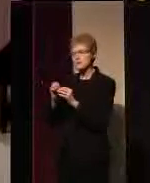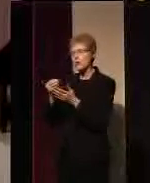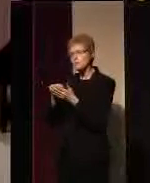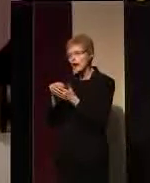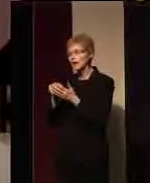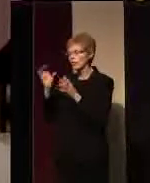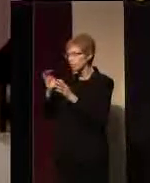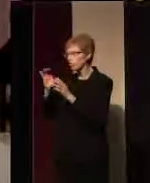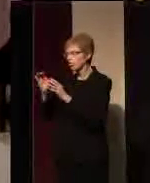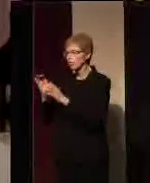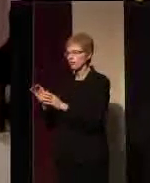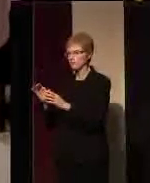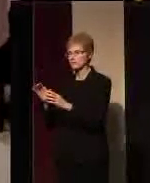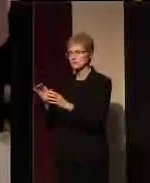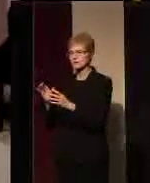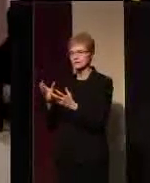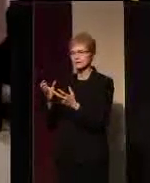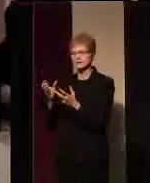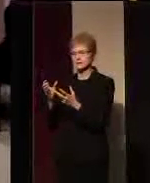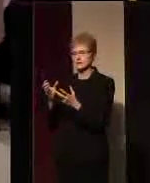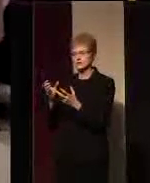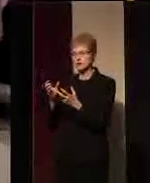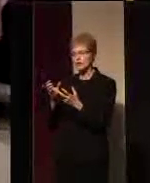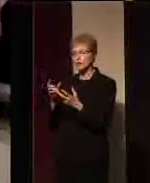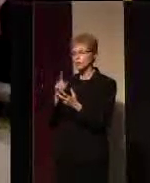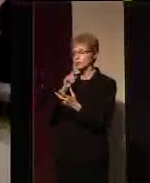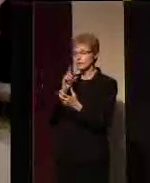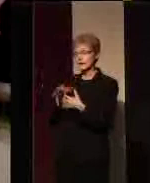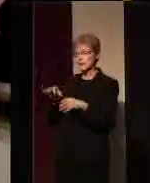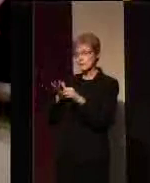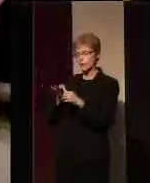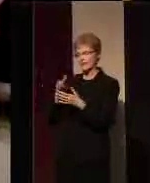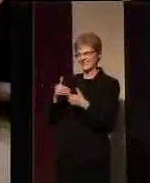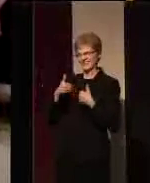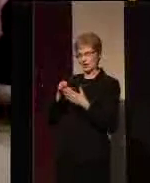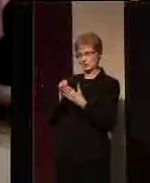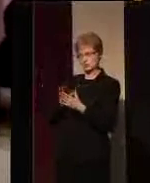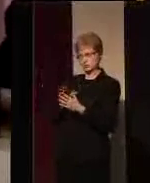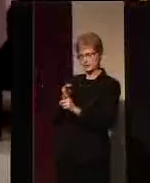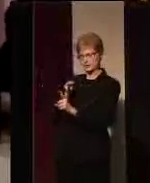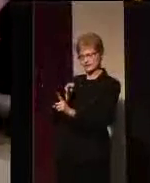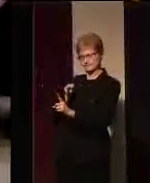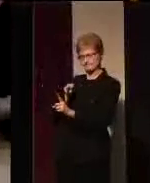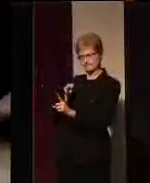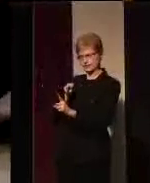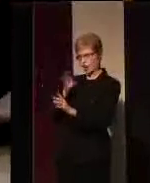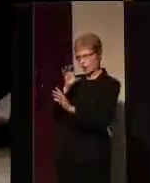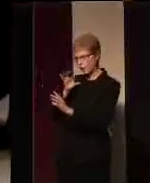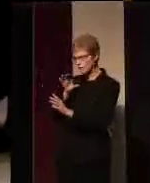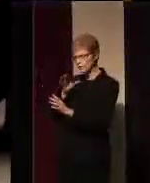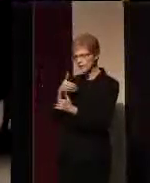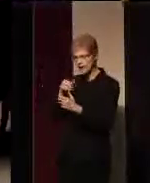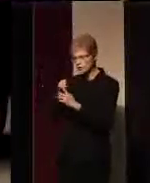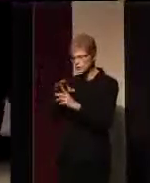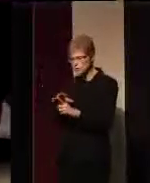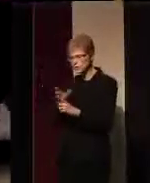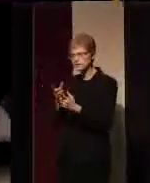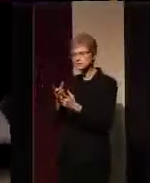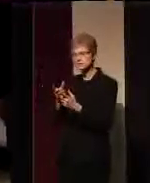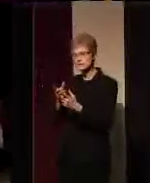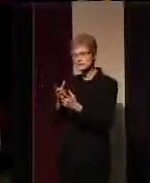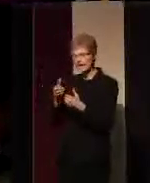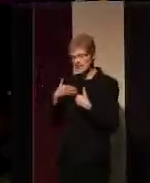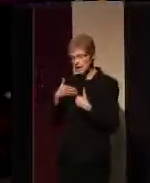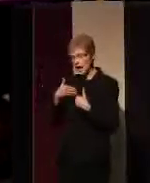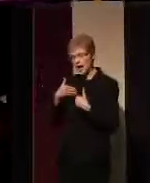I think if you look for those young students particularly, and literally, I mean, it's sort of like mentor them and hold their hands